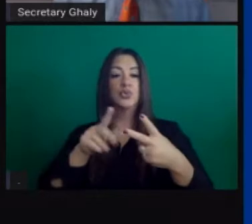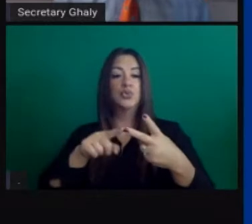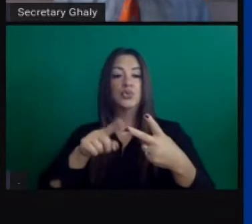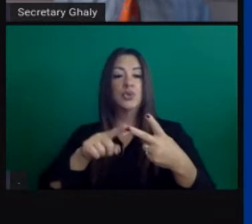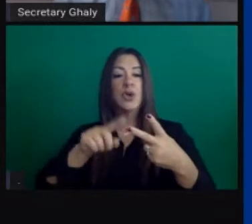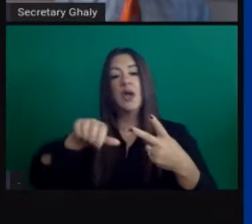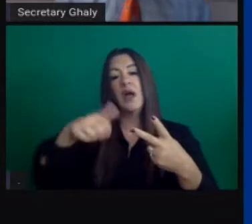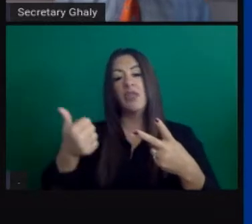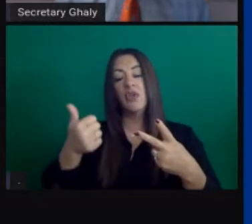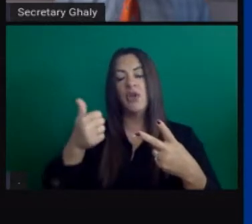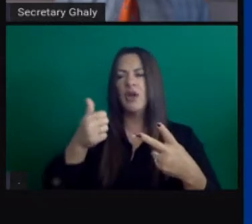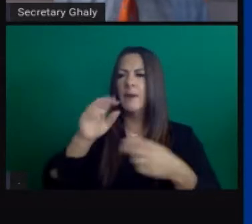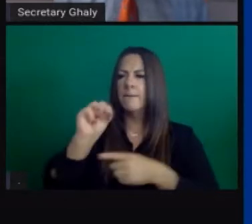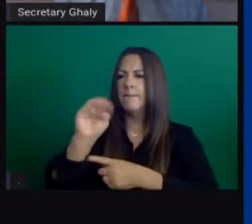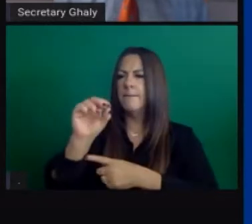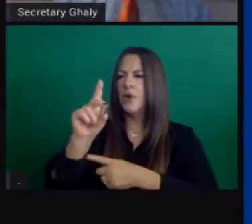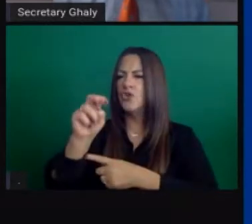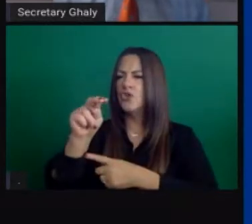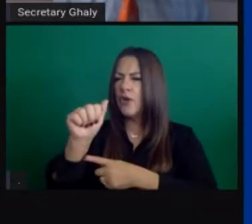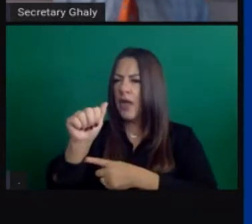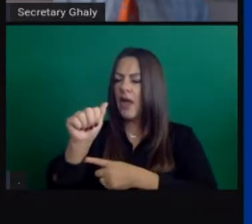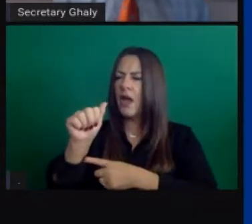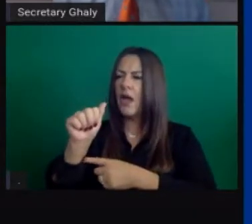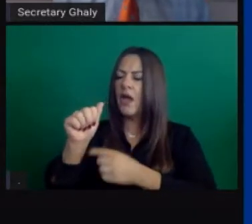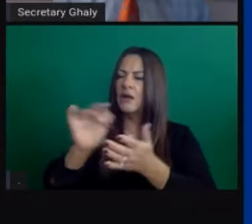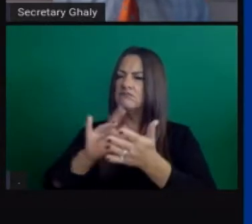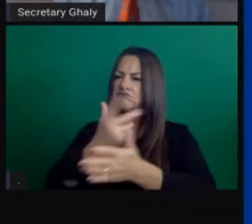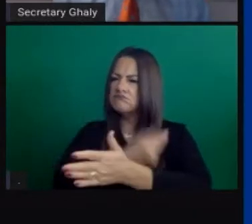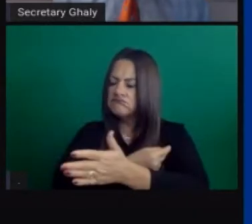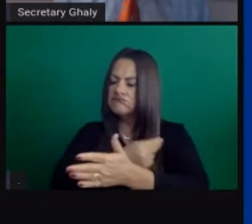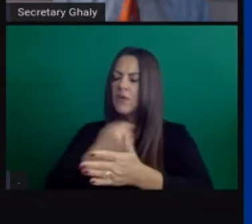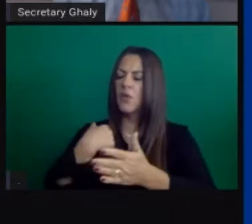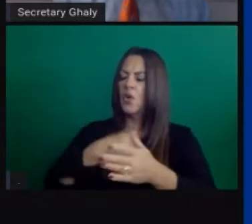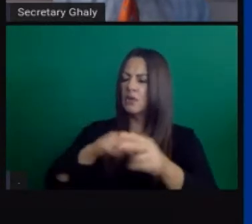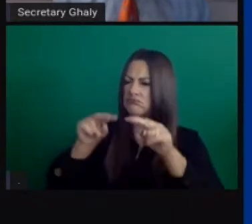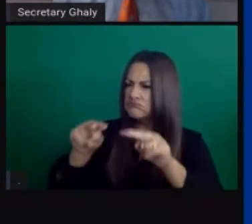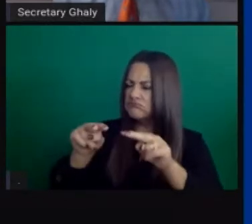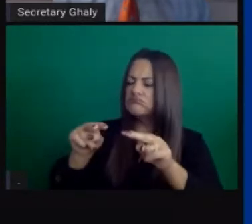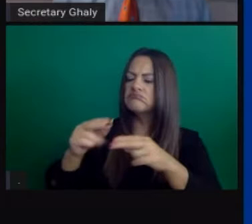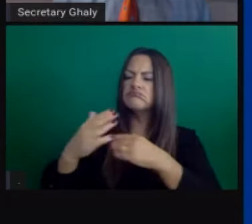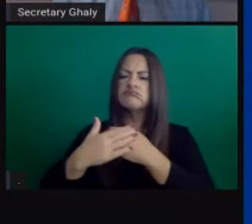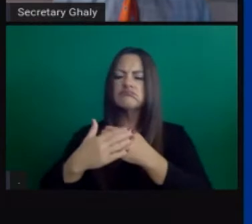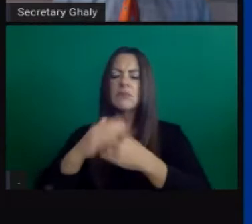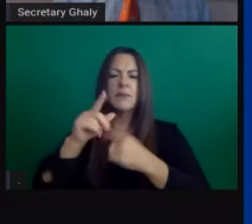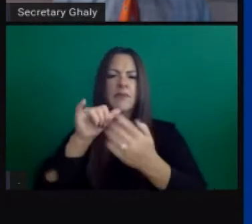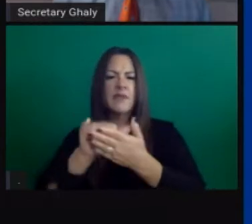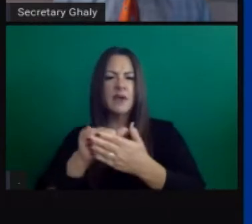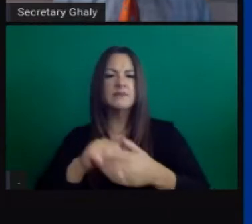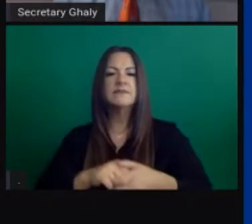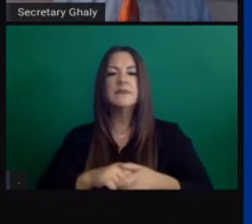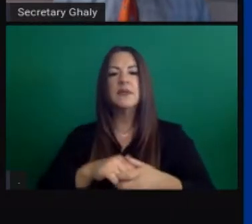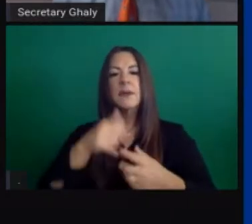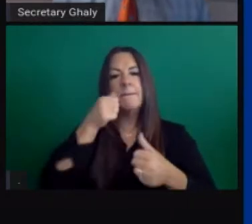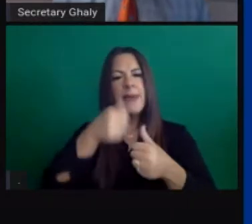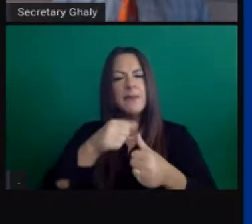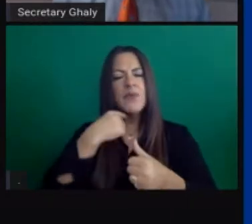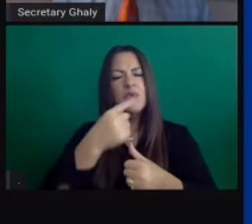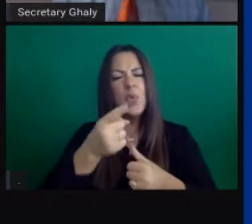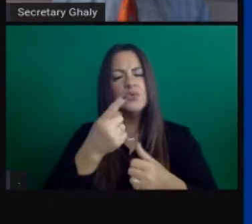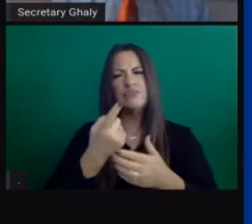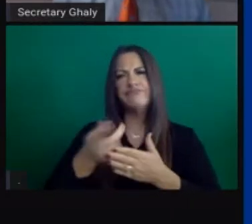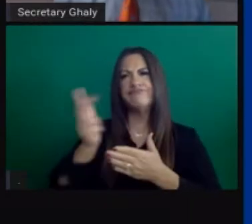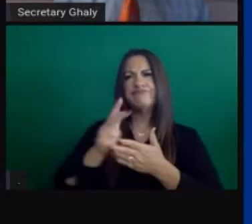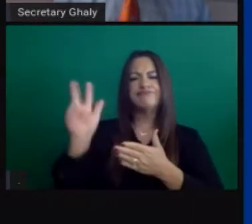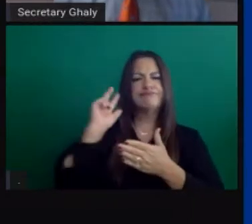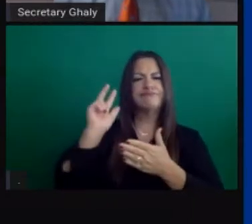is looking at closely. But first, on the variant, this new variant, we talked to you a couple of weeks ago about a variant called